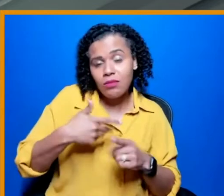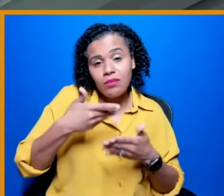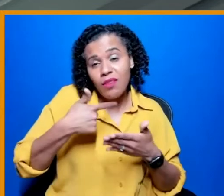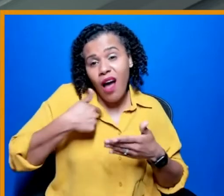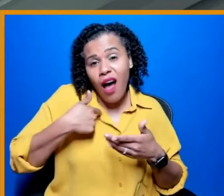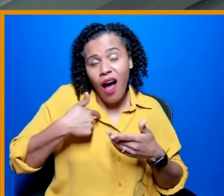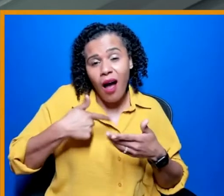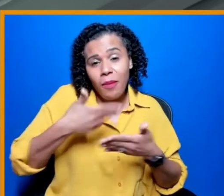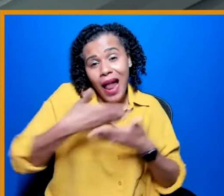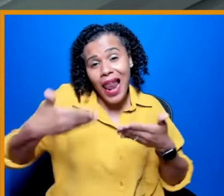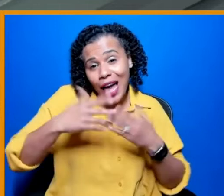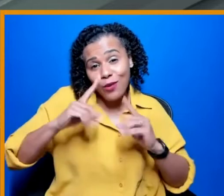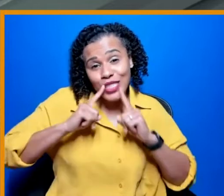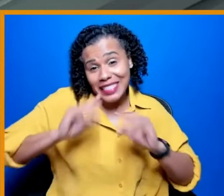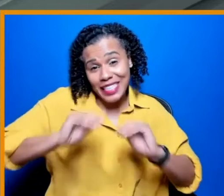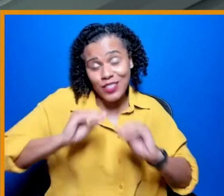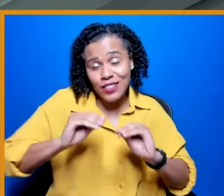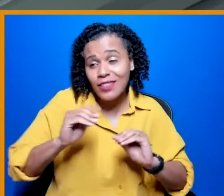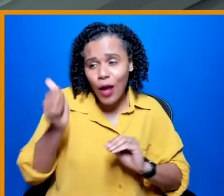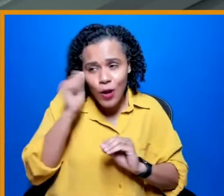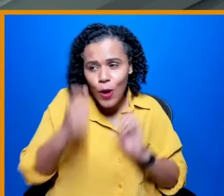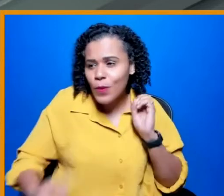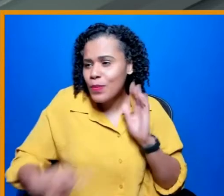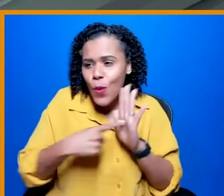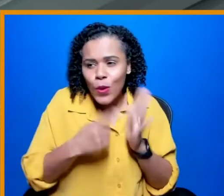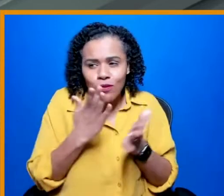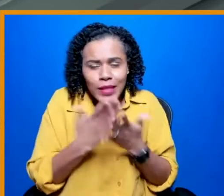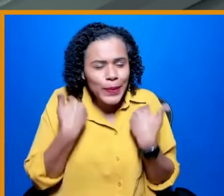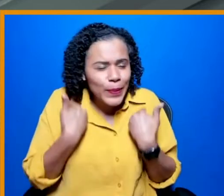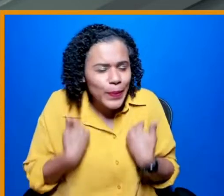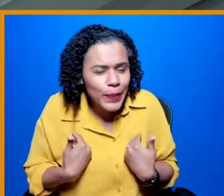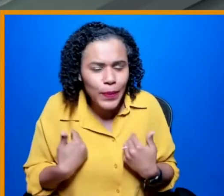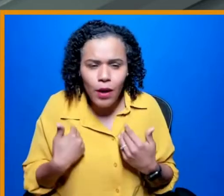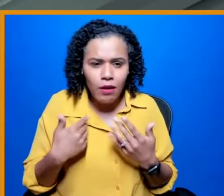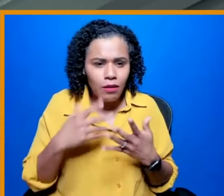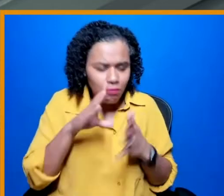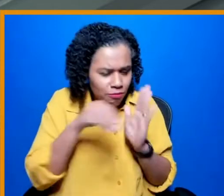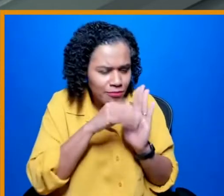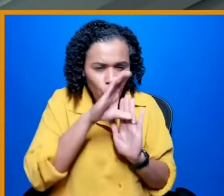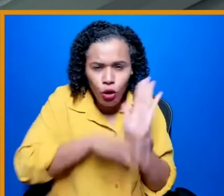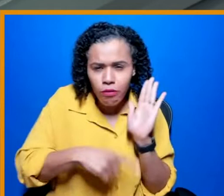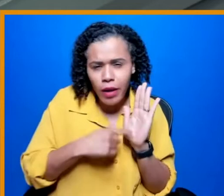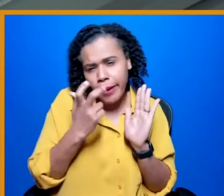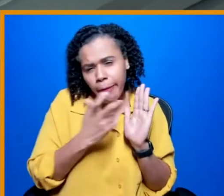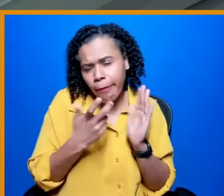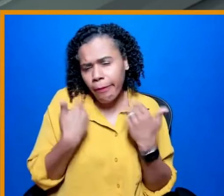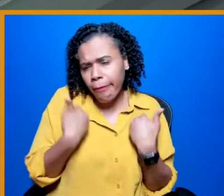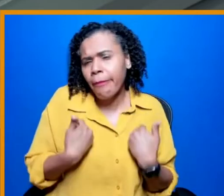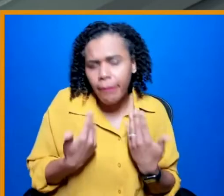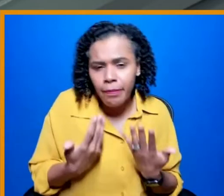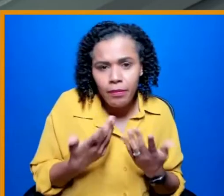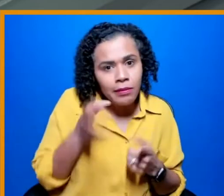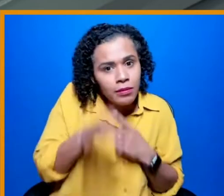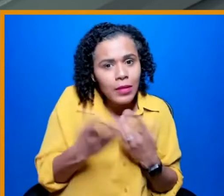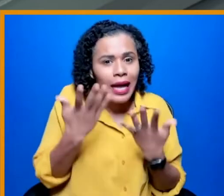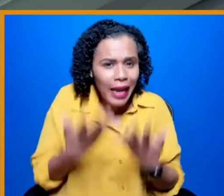important language teaching is, how enriching it is to the whole curriculum, and particularly now when more